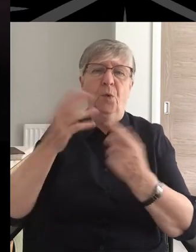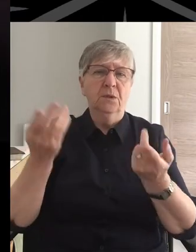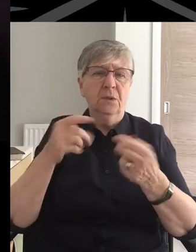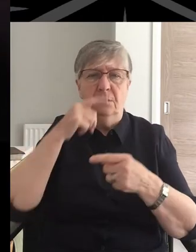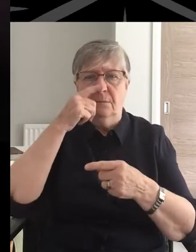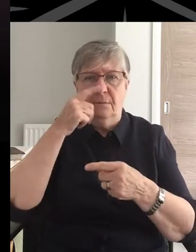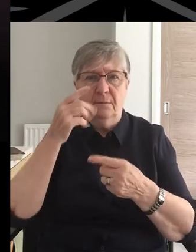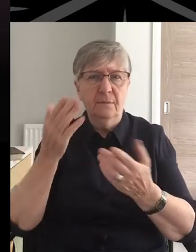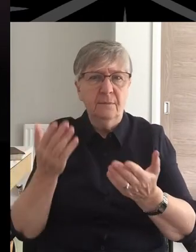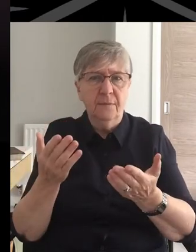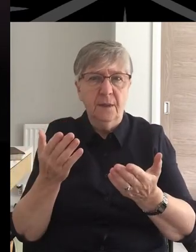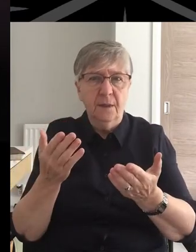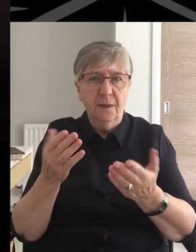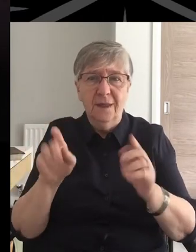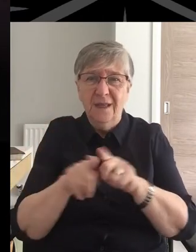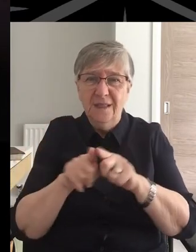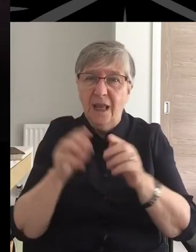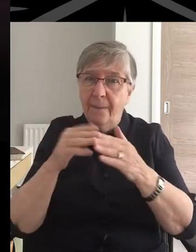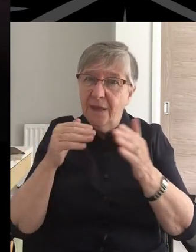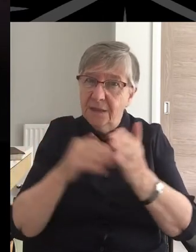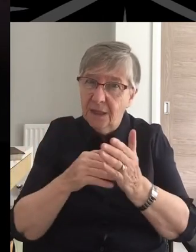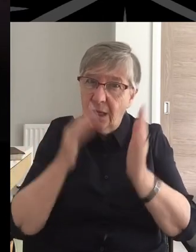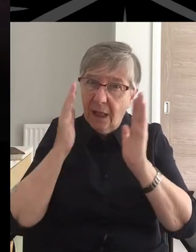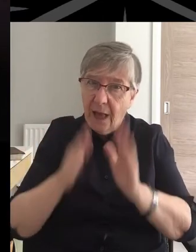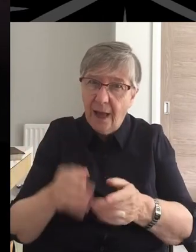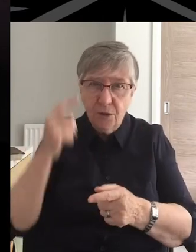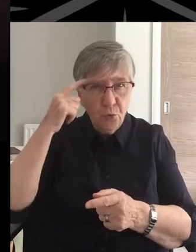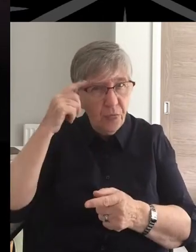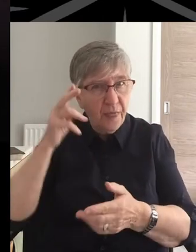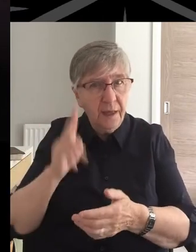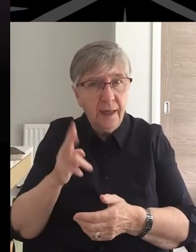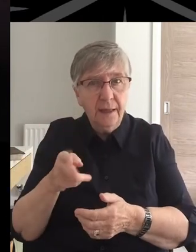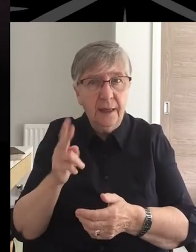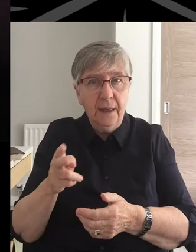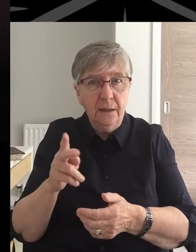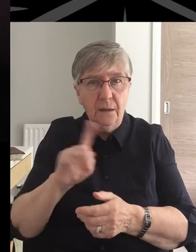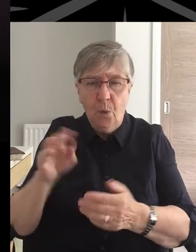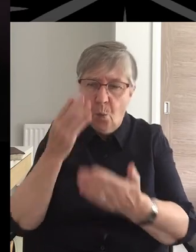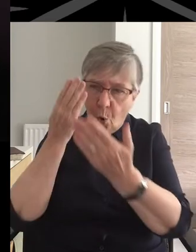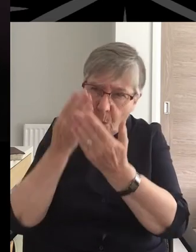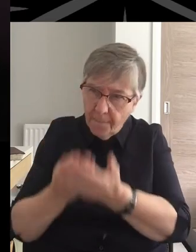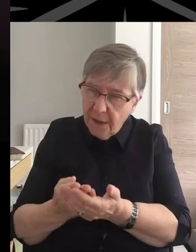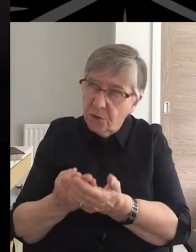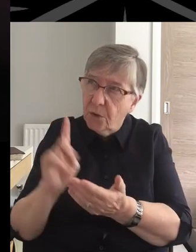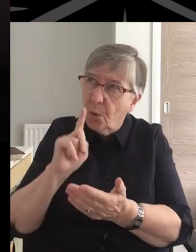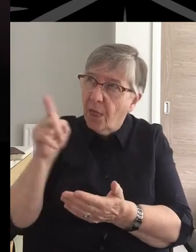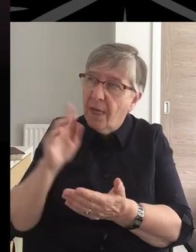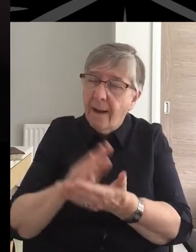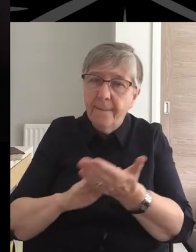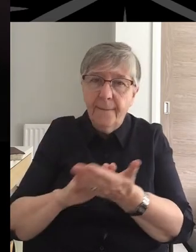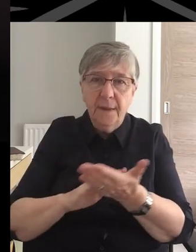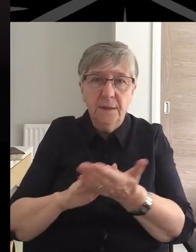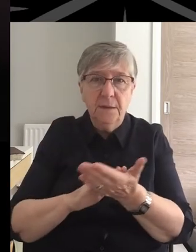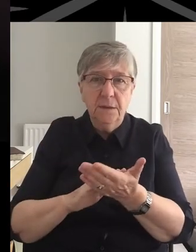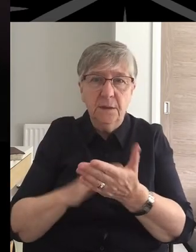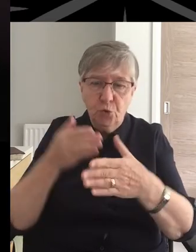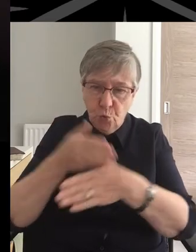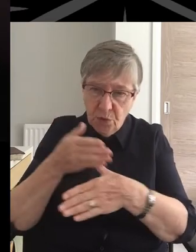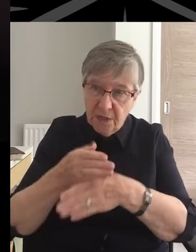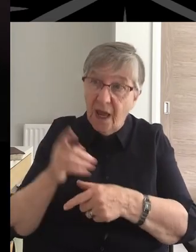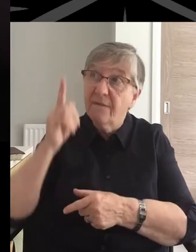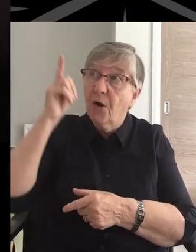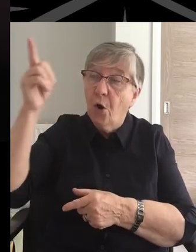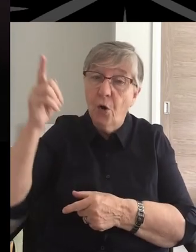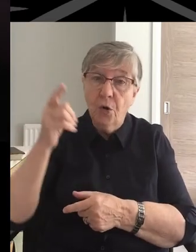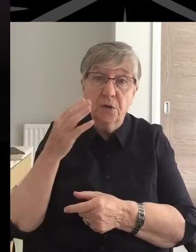For just as Ezekiel had to rethink his faith, rethink what obedience would mean, rethink what it would mean to serve God when the